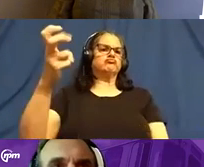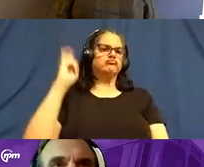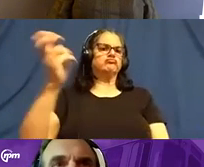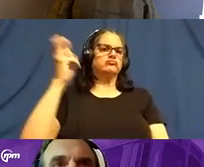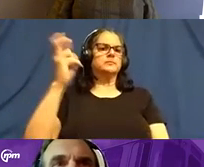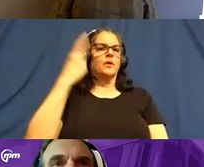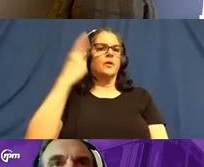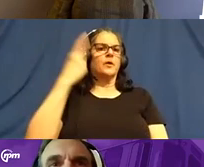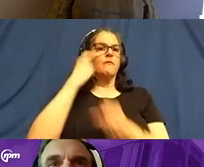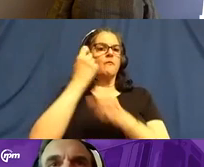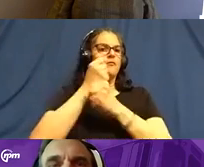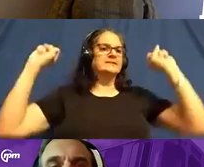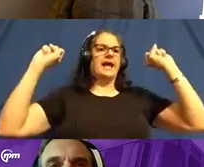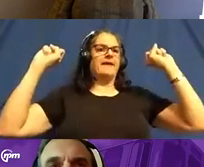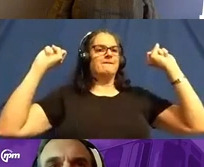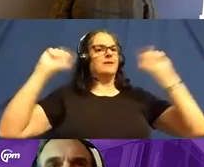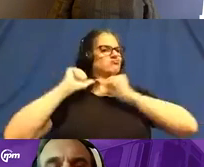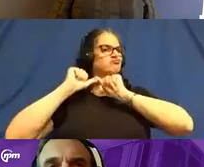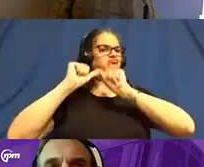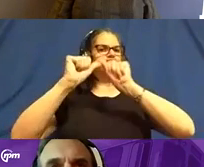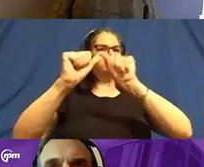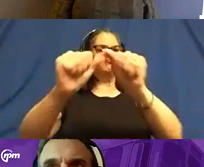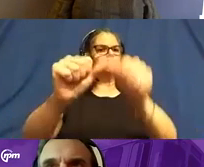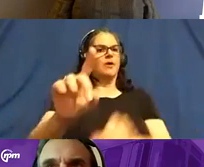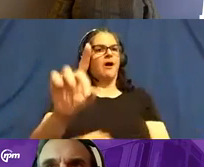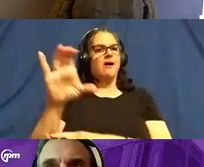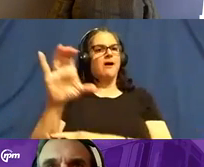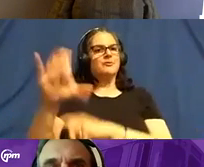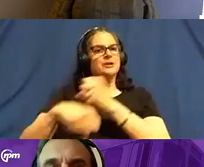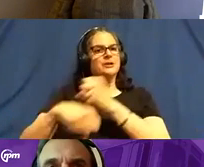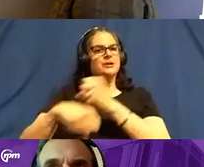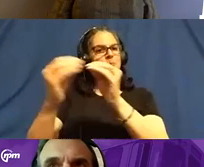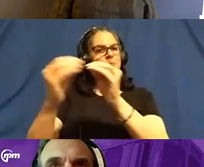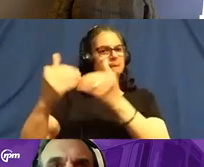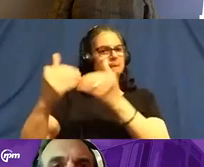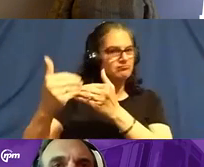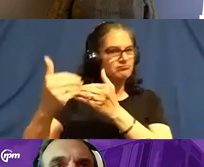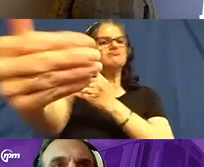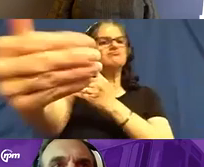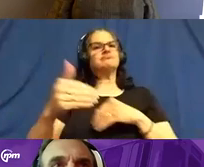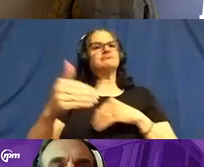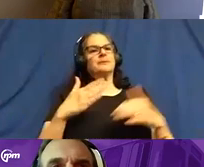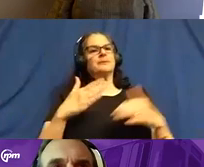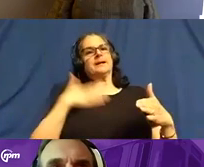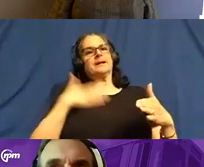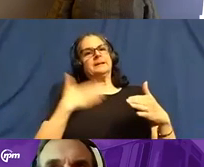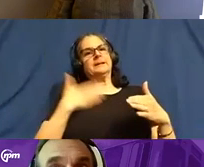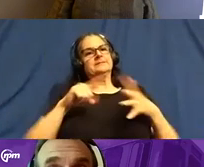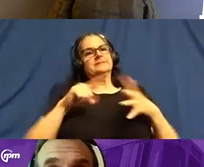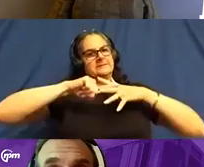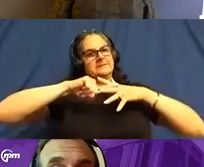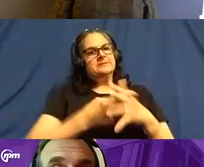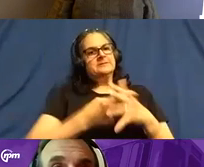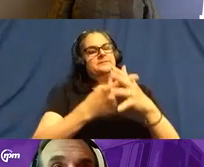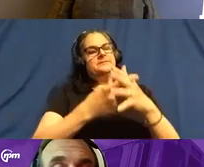100 years to this community. So we're really pleased to be able to do it. We have, the new